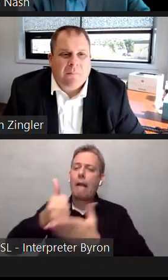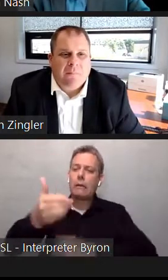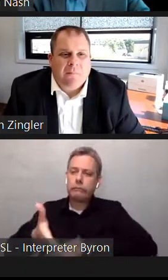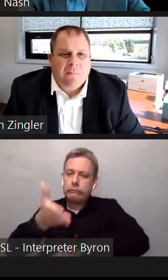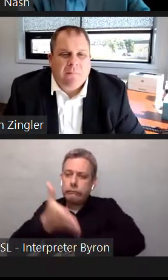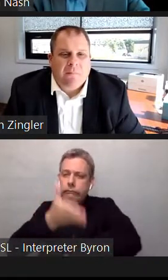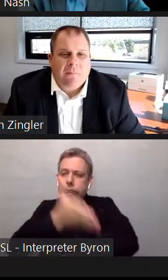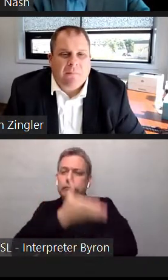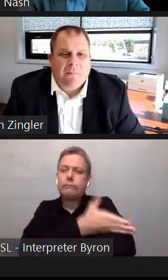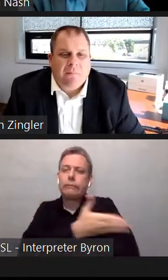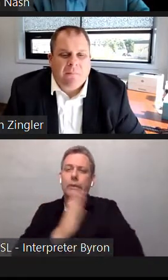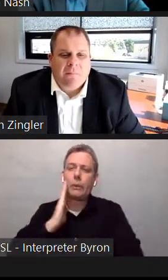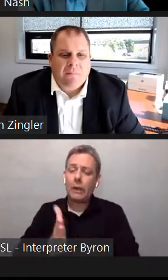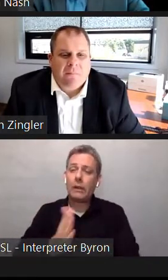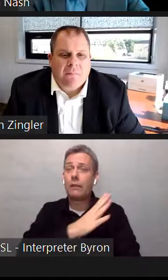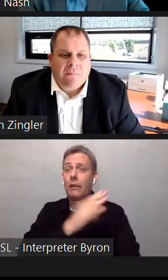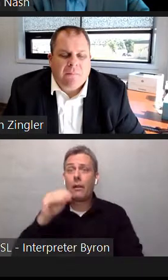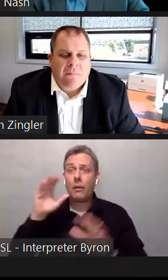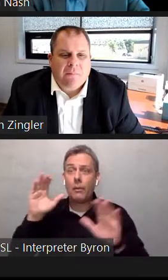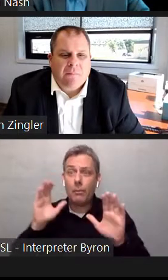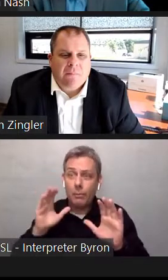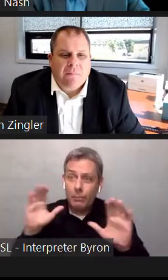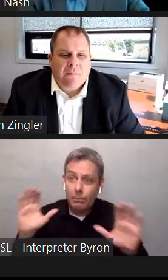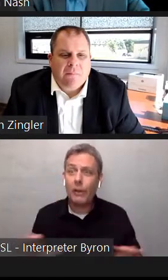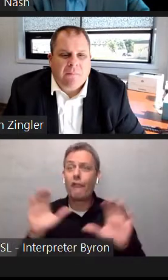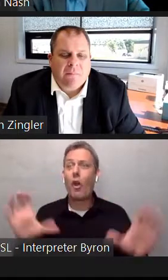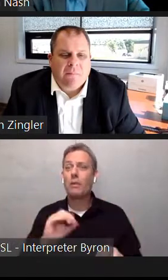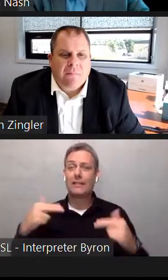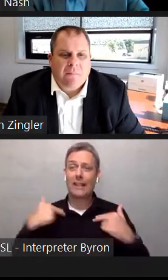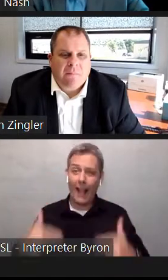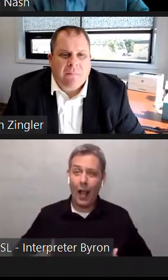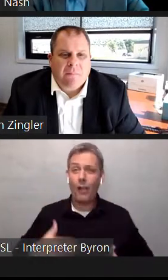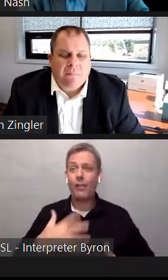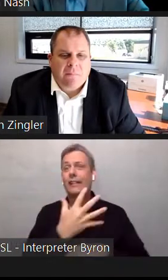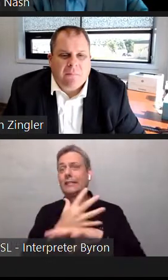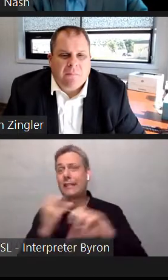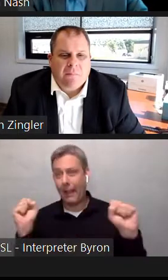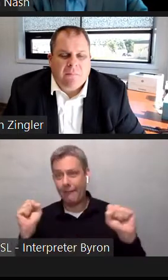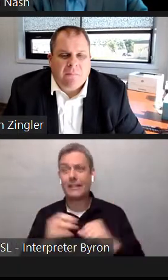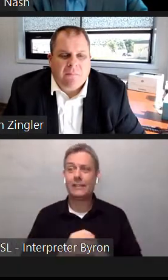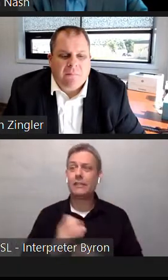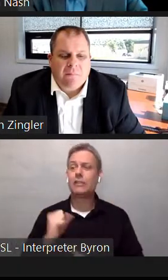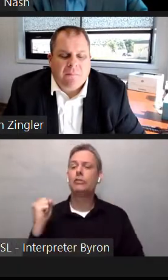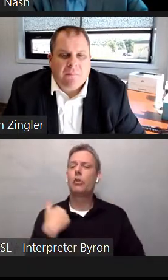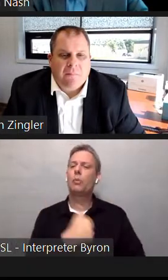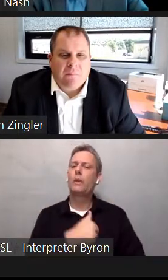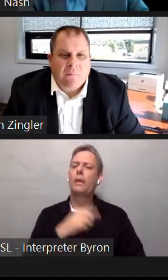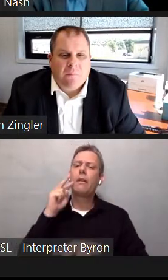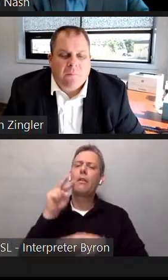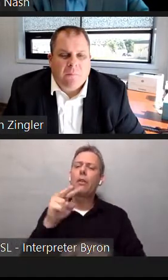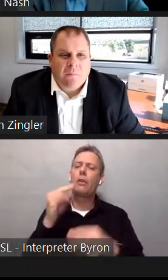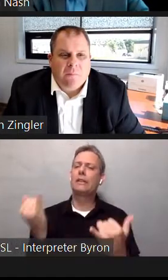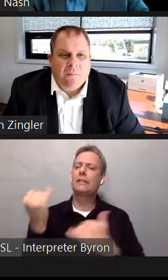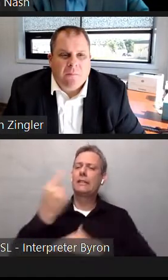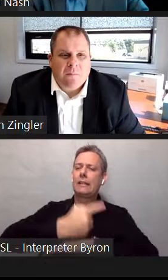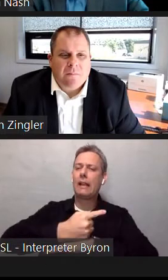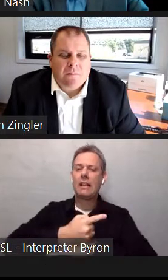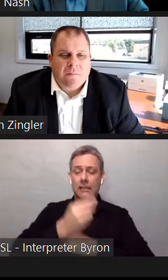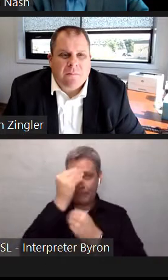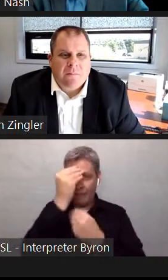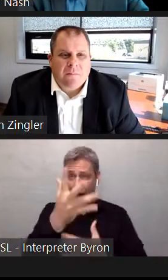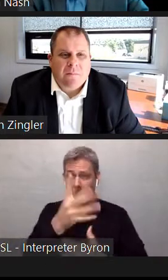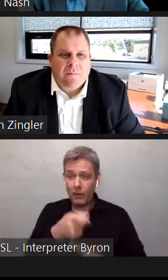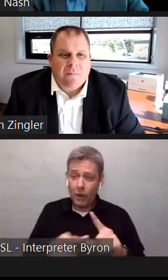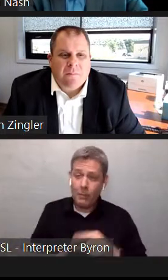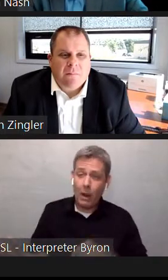and performance and health, welfare, and safety. And so we take a look today at some data from across the country